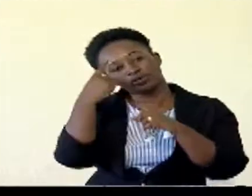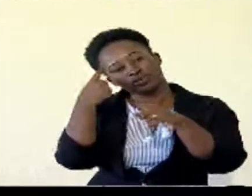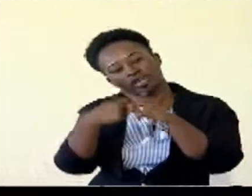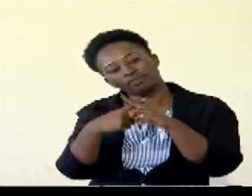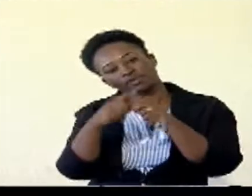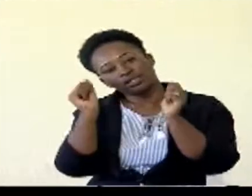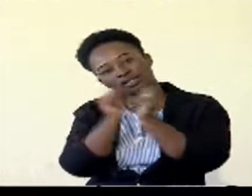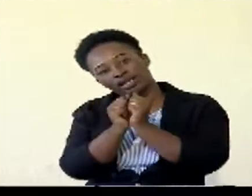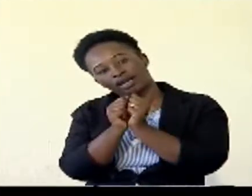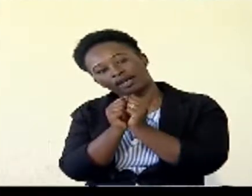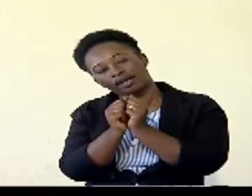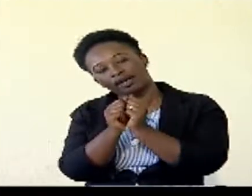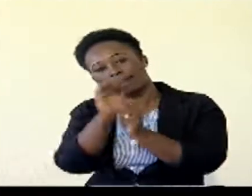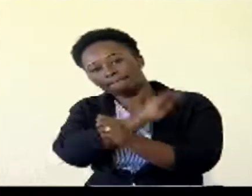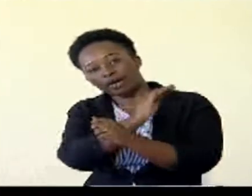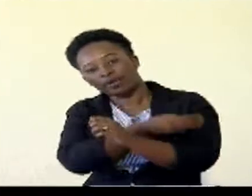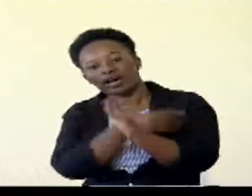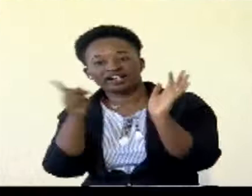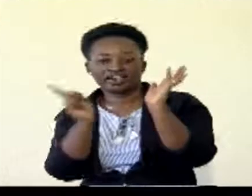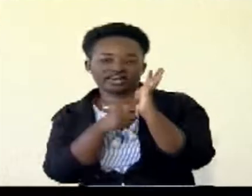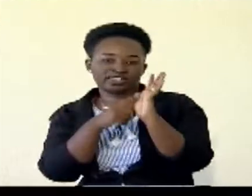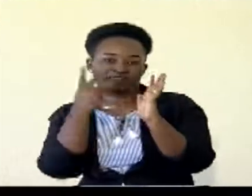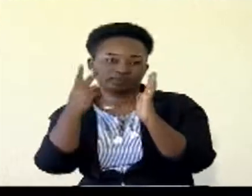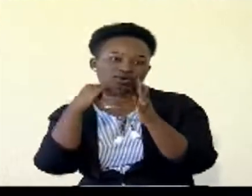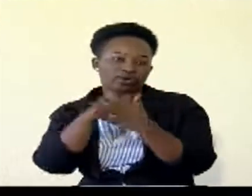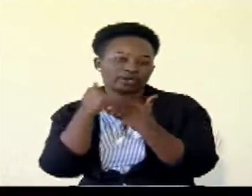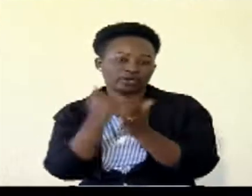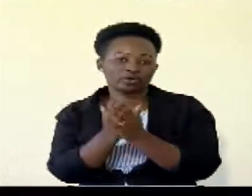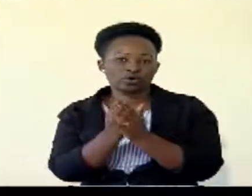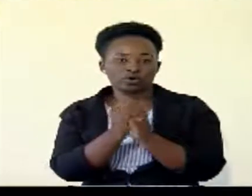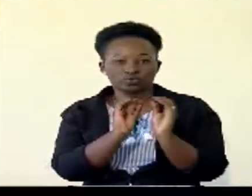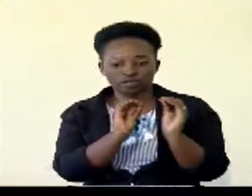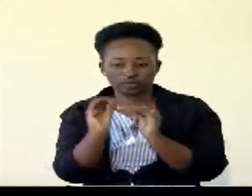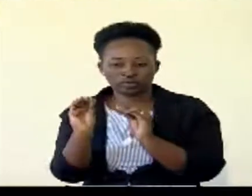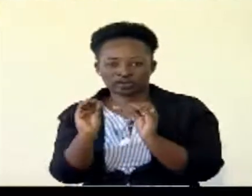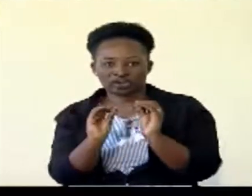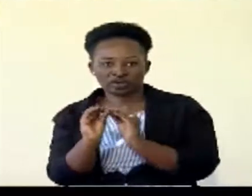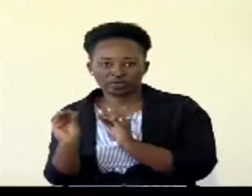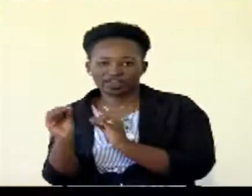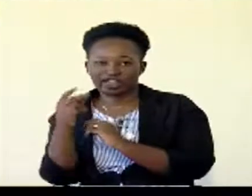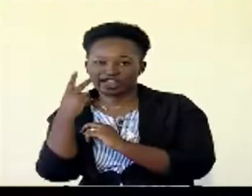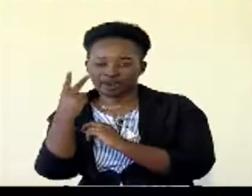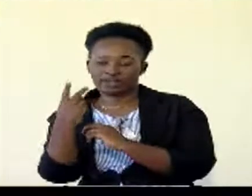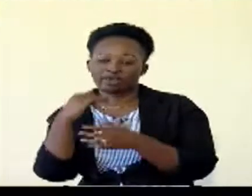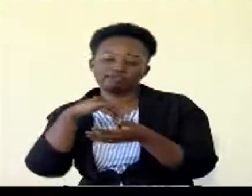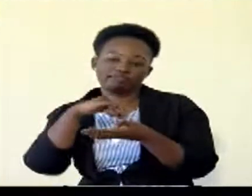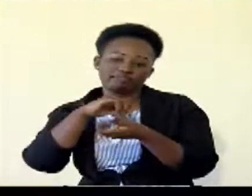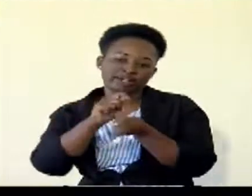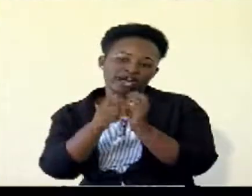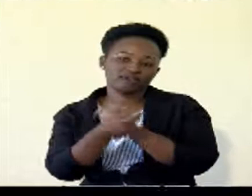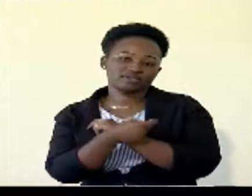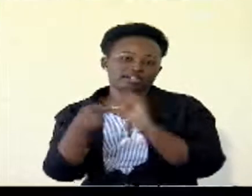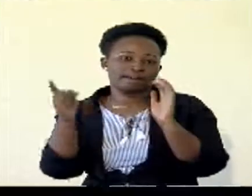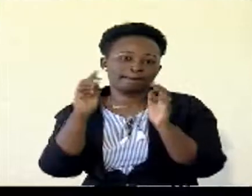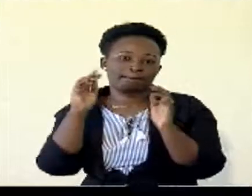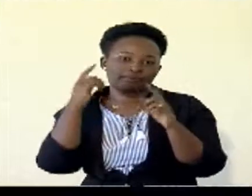times 10 to power negative 2. Because here we move 1 step, 2 steps to the right. So it becomes 2 times 10 to